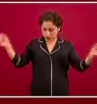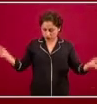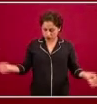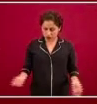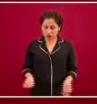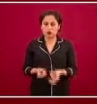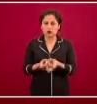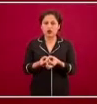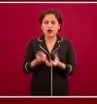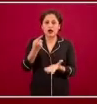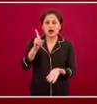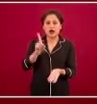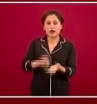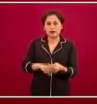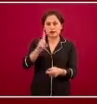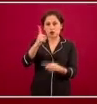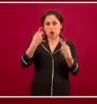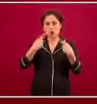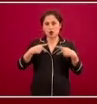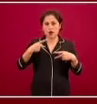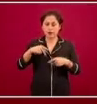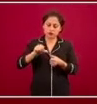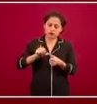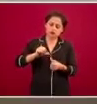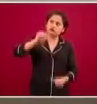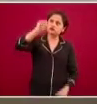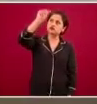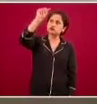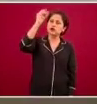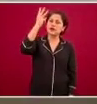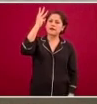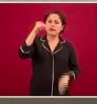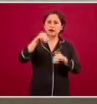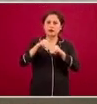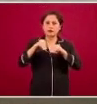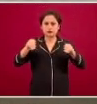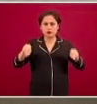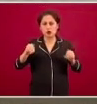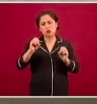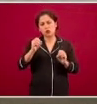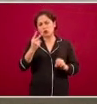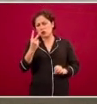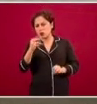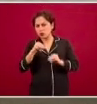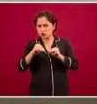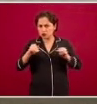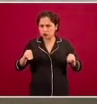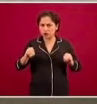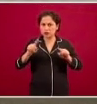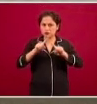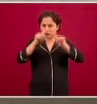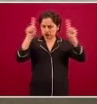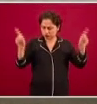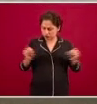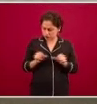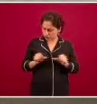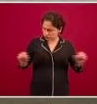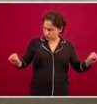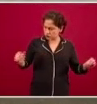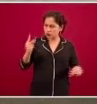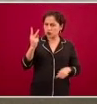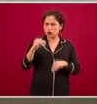gigantic tunnels through which a person can walk. They have more or less 3 or 2